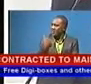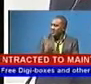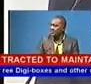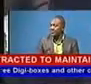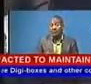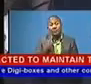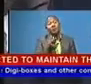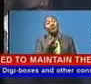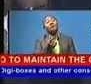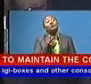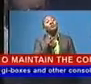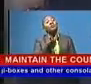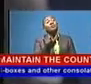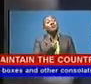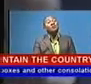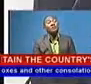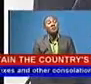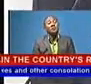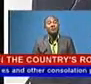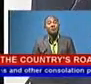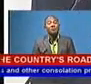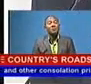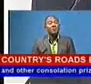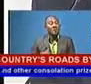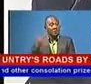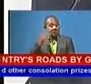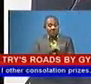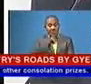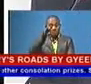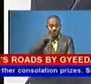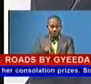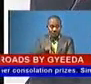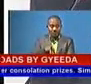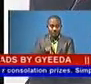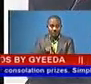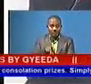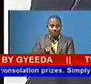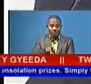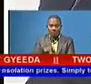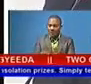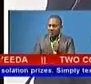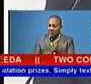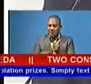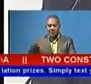Now, what would you like to do with the list? I would like to tender it to assist the court.